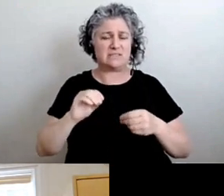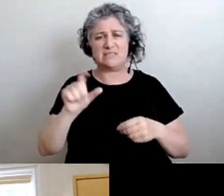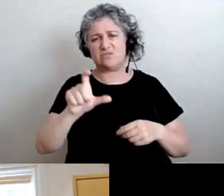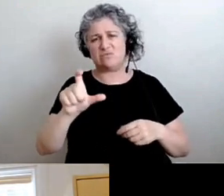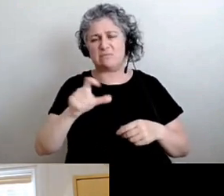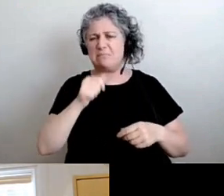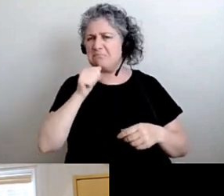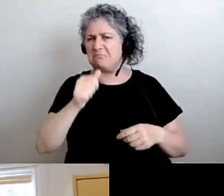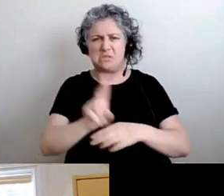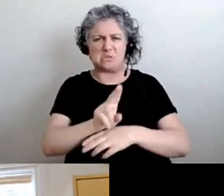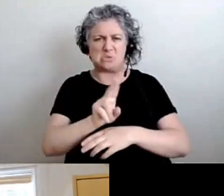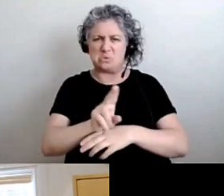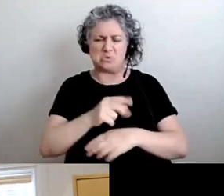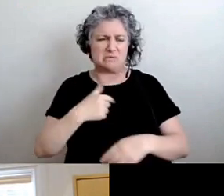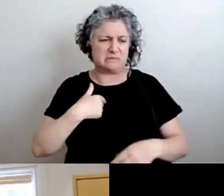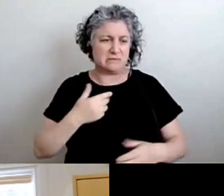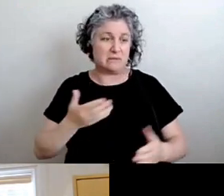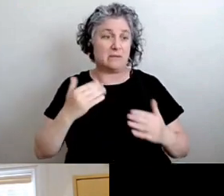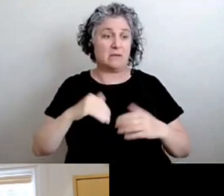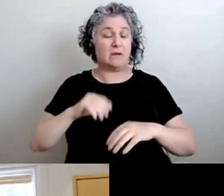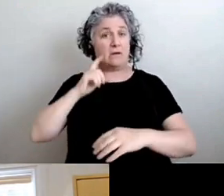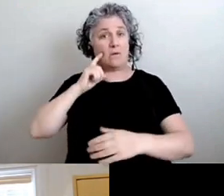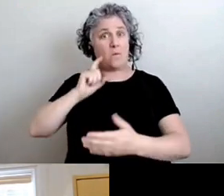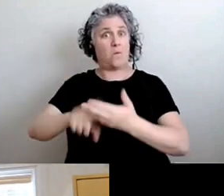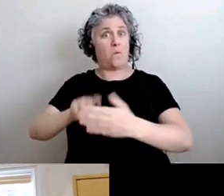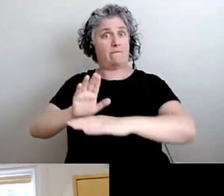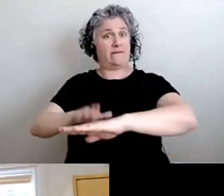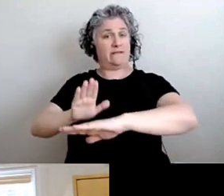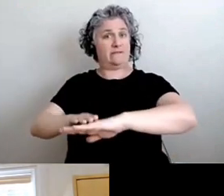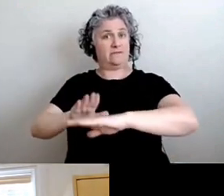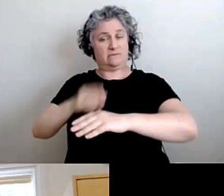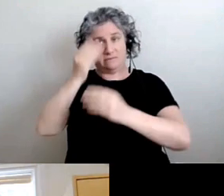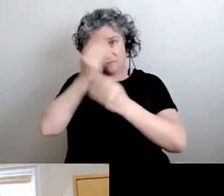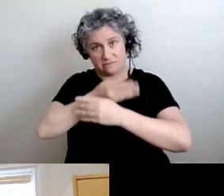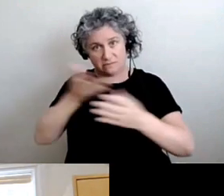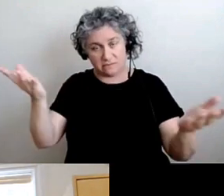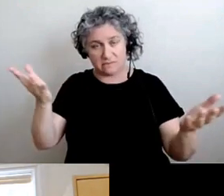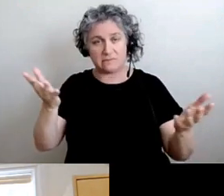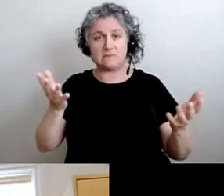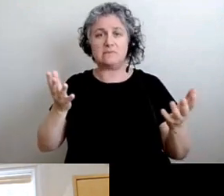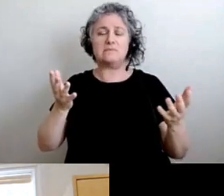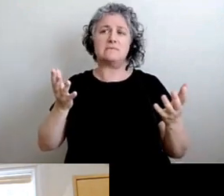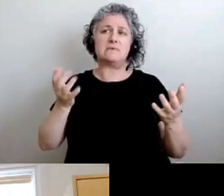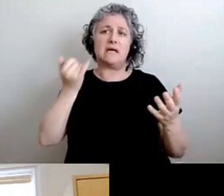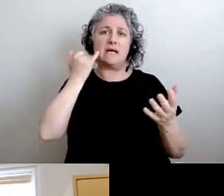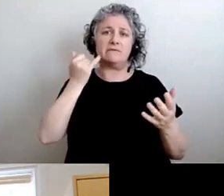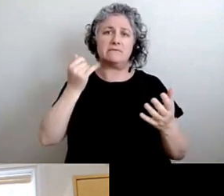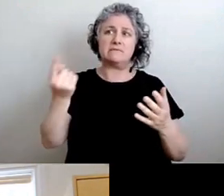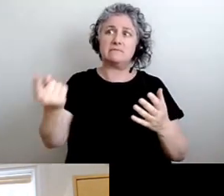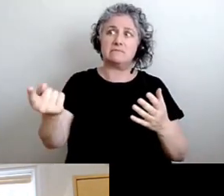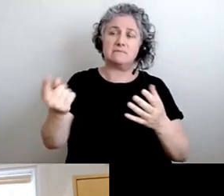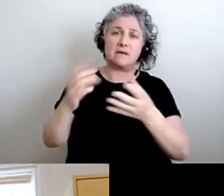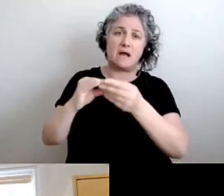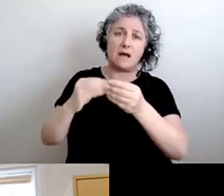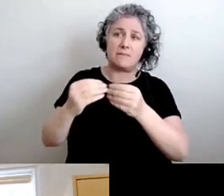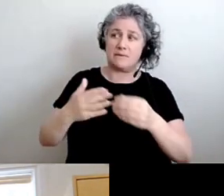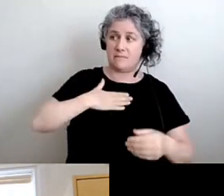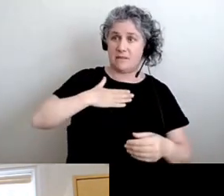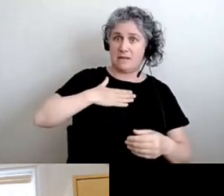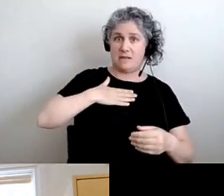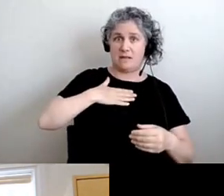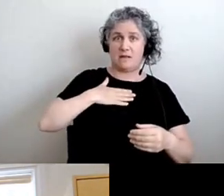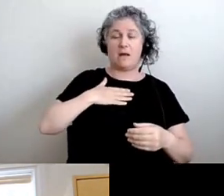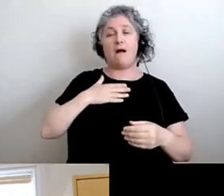Notifications is where you would know if somebody else had liked your post or commented on your post. Create is where